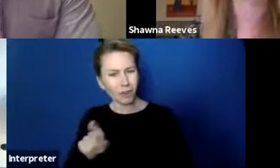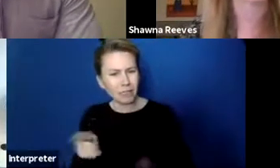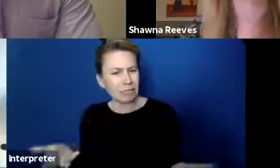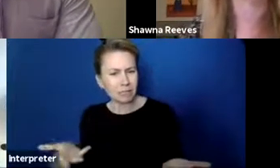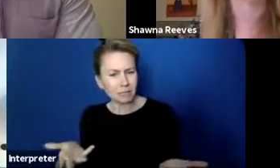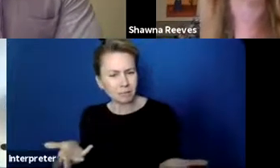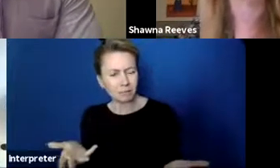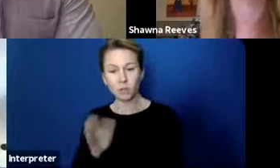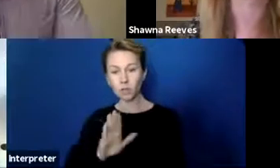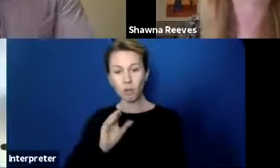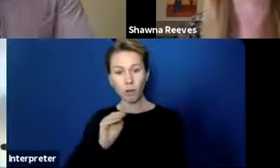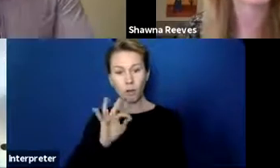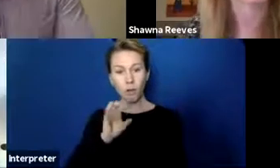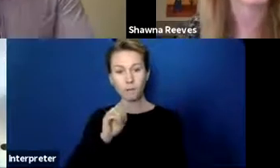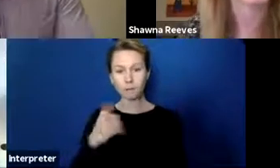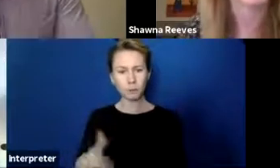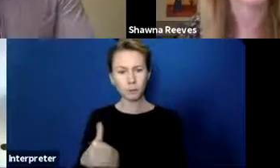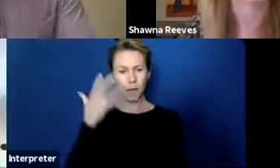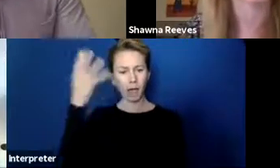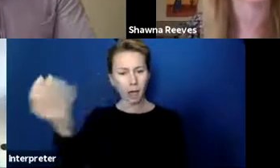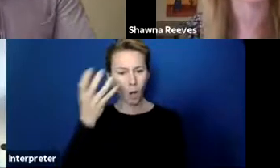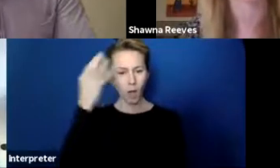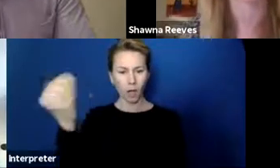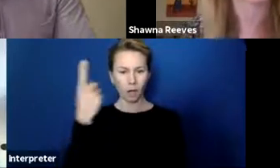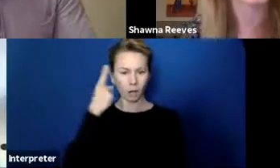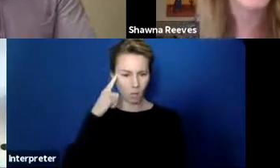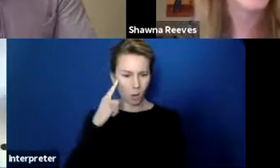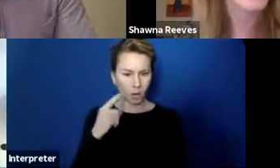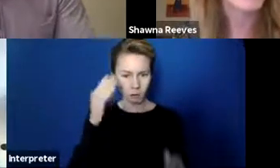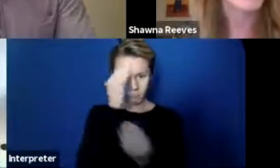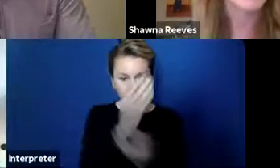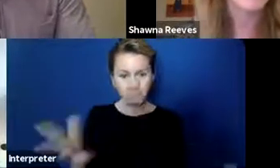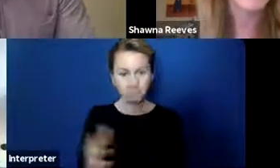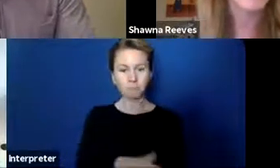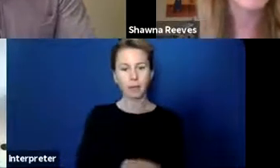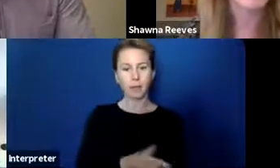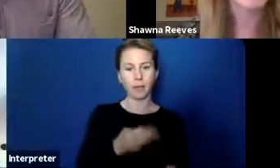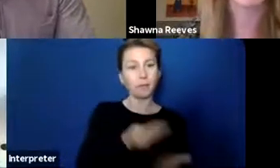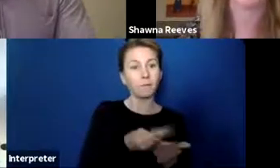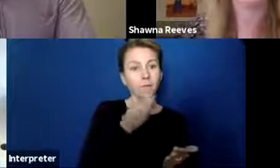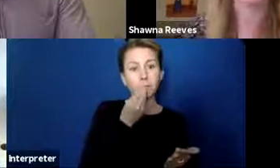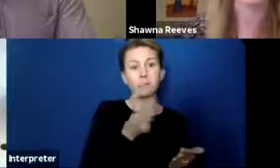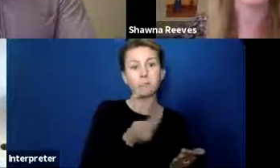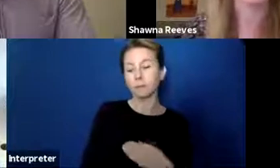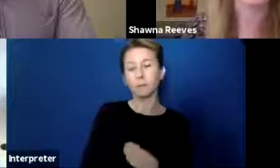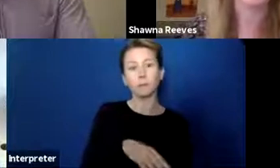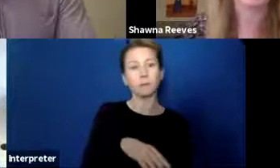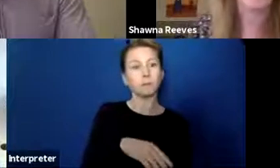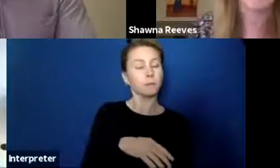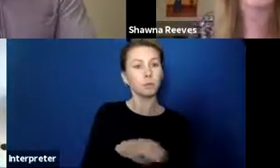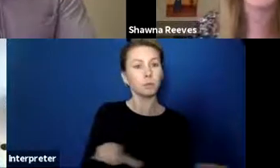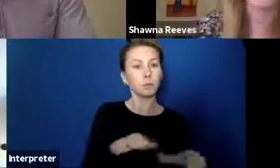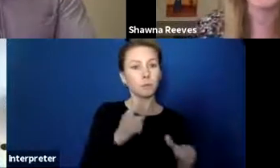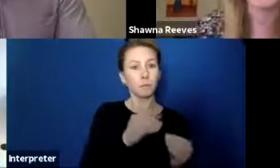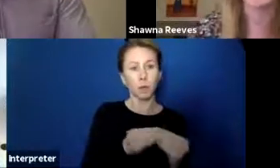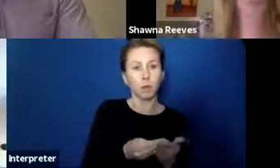seeing how you just got out there right away and you both were thinking with a policy hat, but also thinking about what